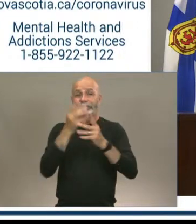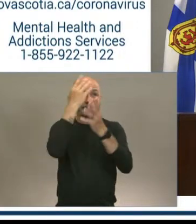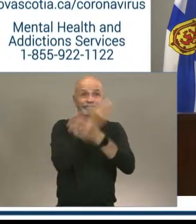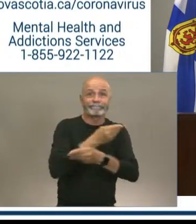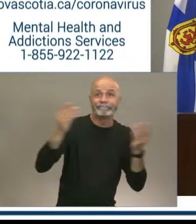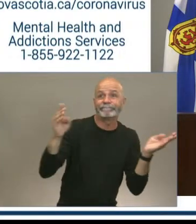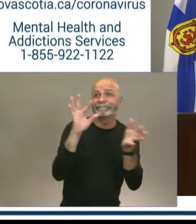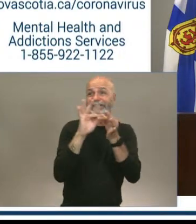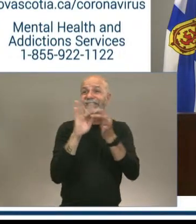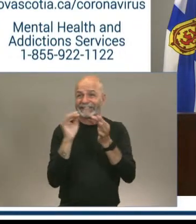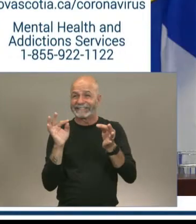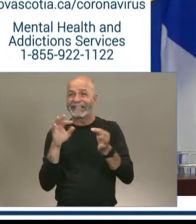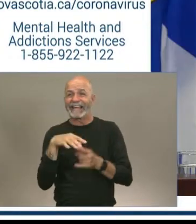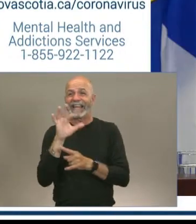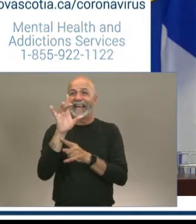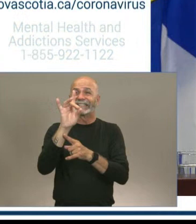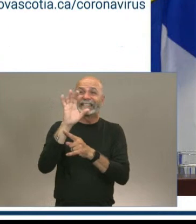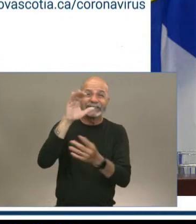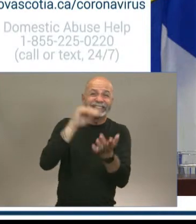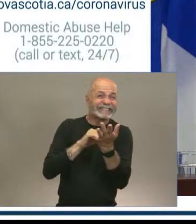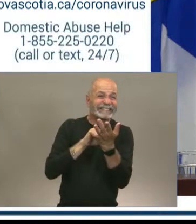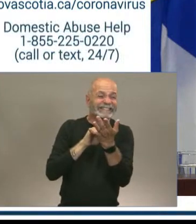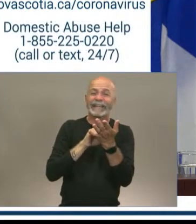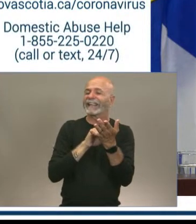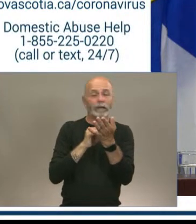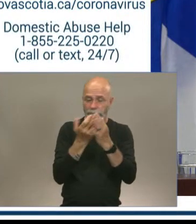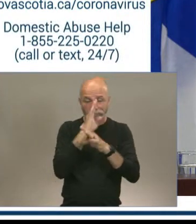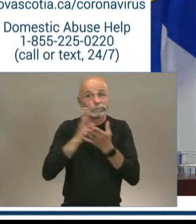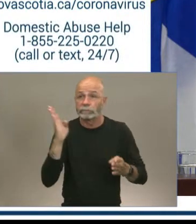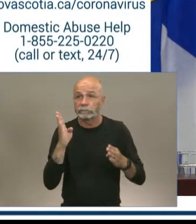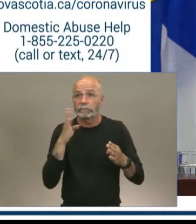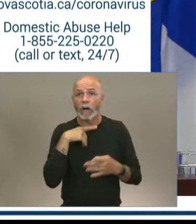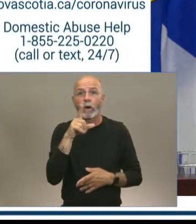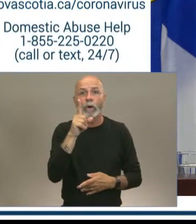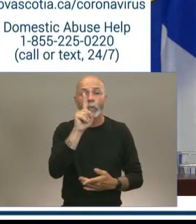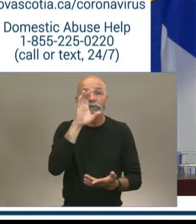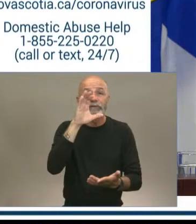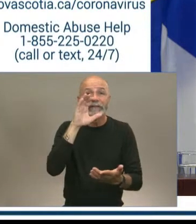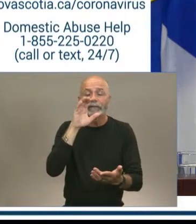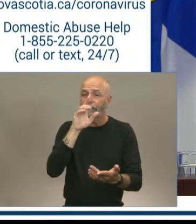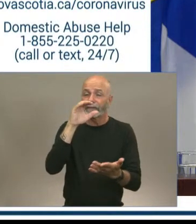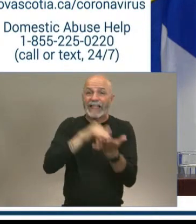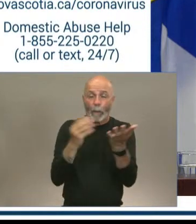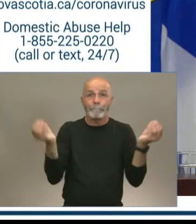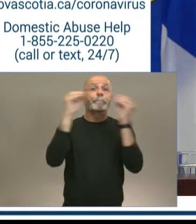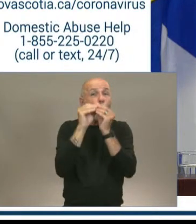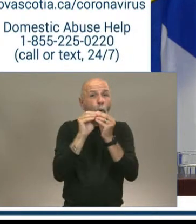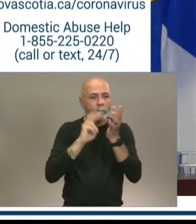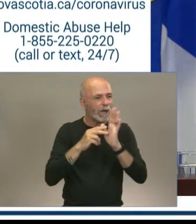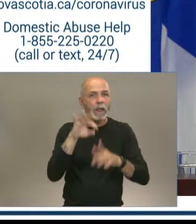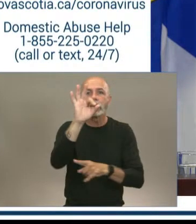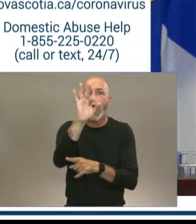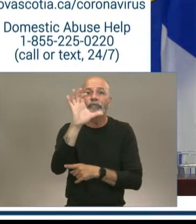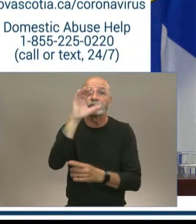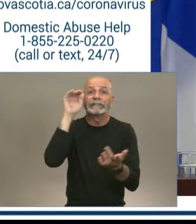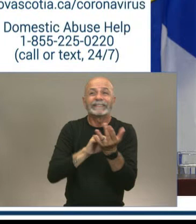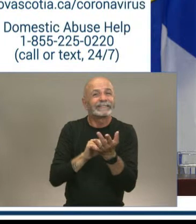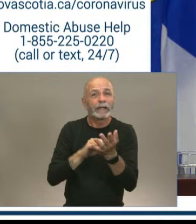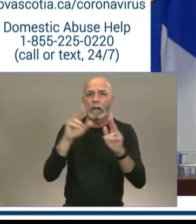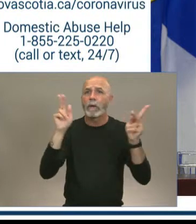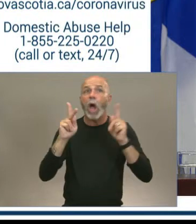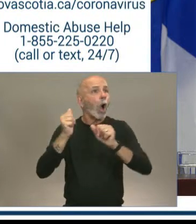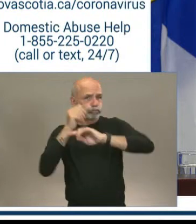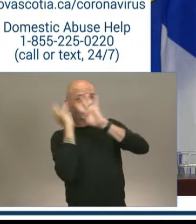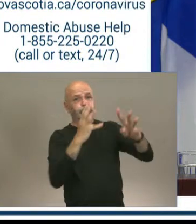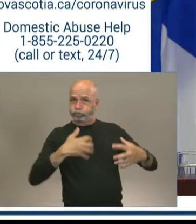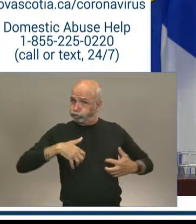doses. So 100,000 doses in just a week. So that's just incredible how fast everyone's moving. I just have a couple